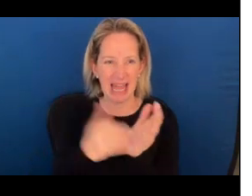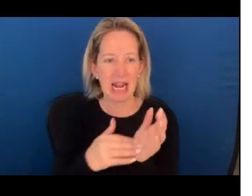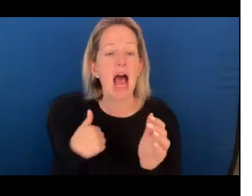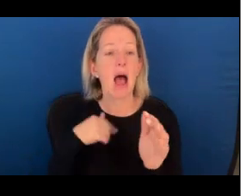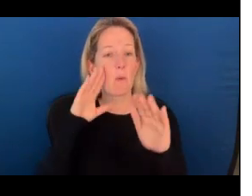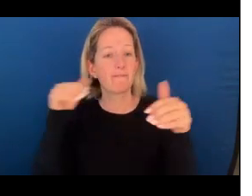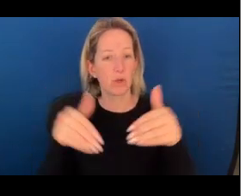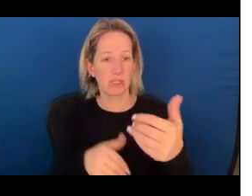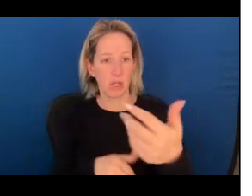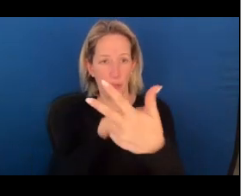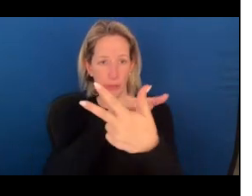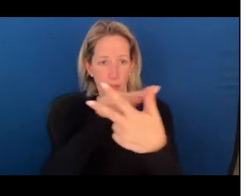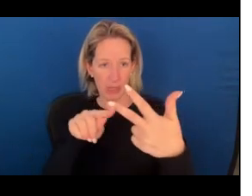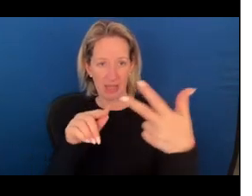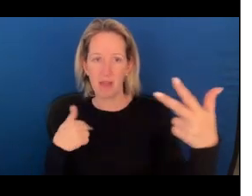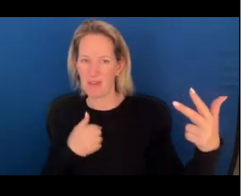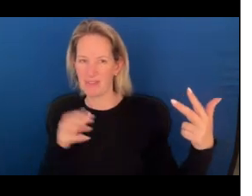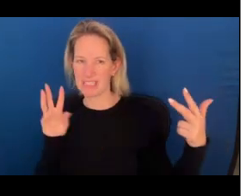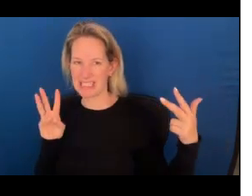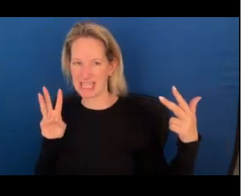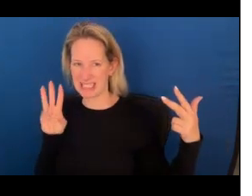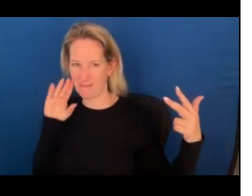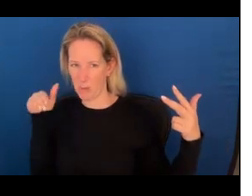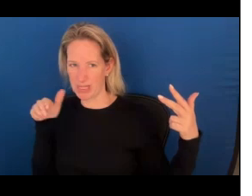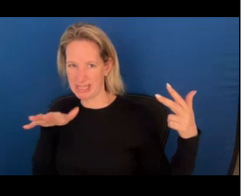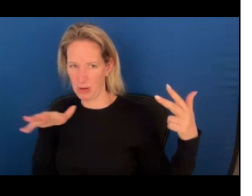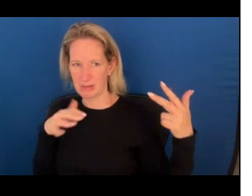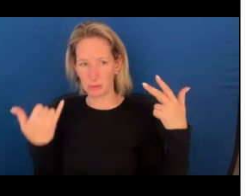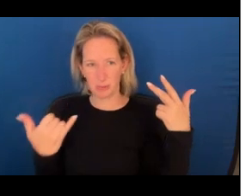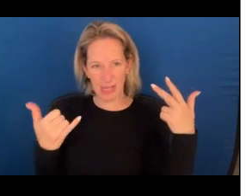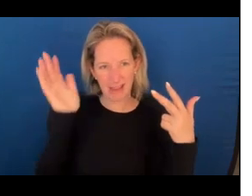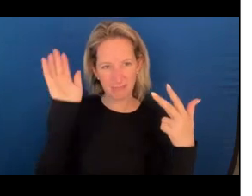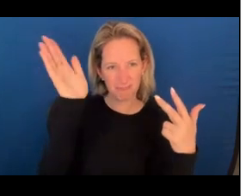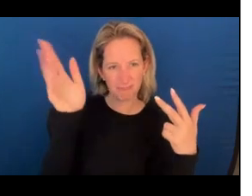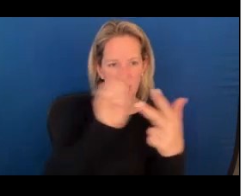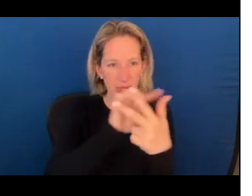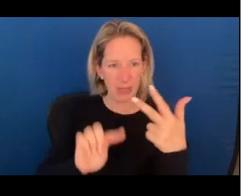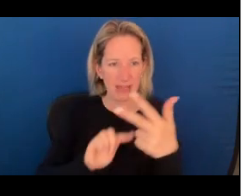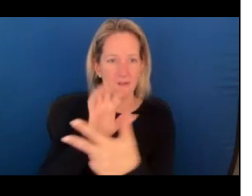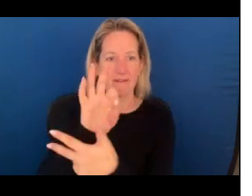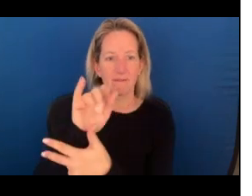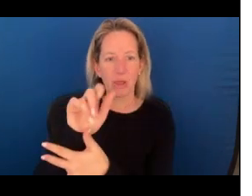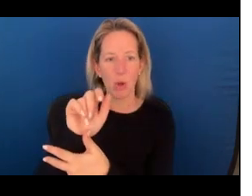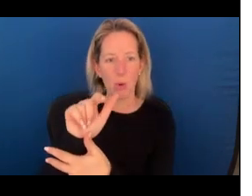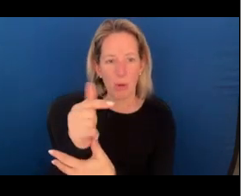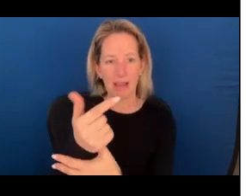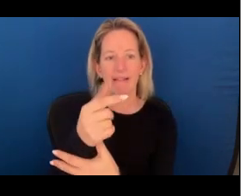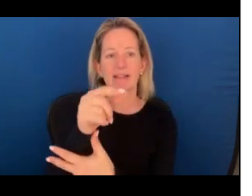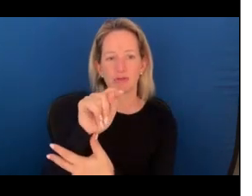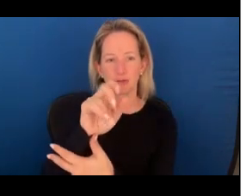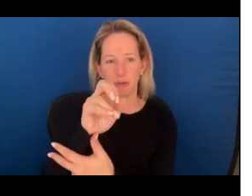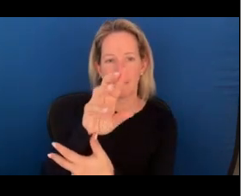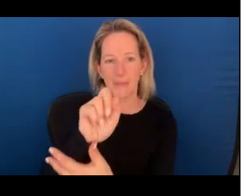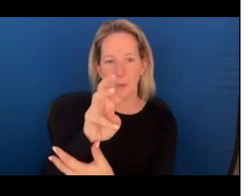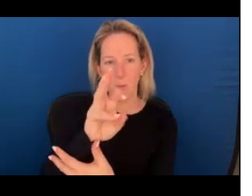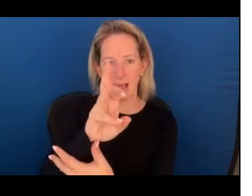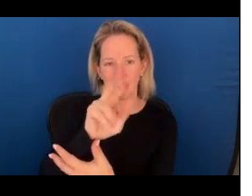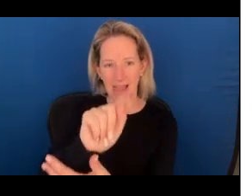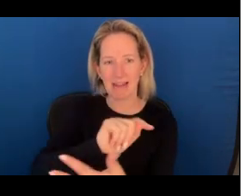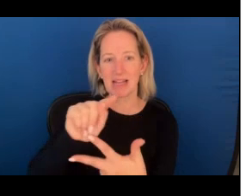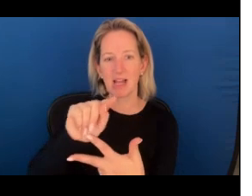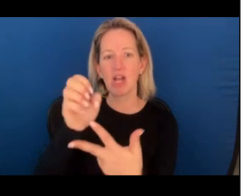of our six sort of focus areas. So floating treatment wetlands, erosion control geotextiles, and oyster shell